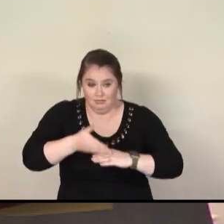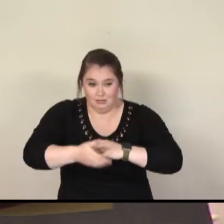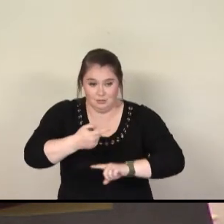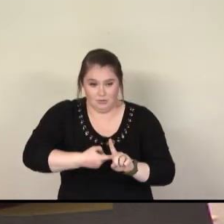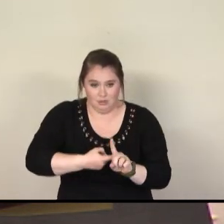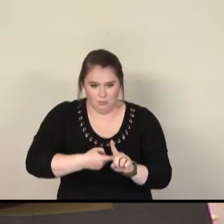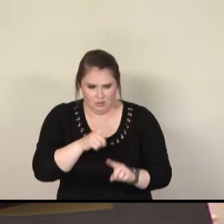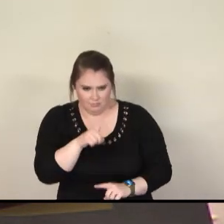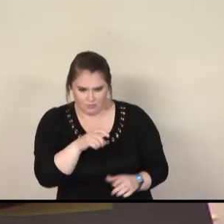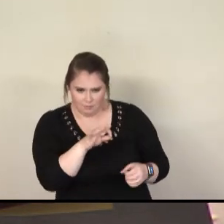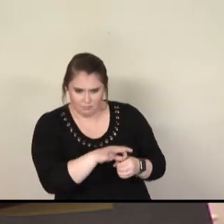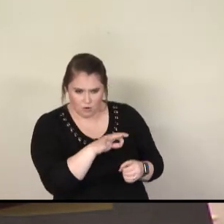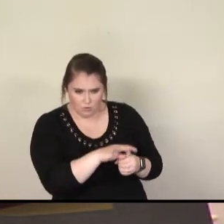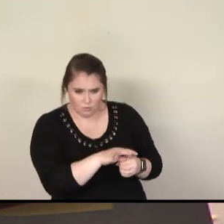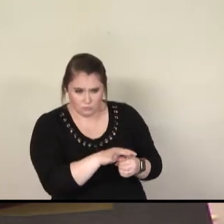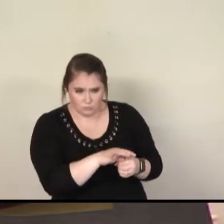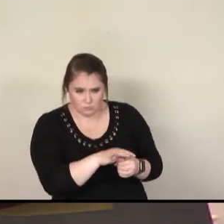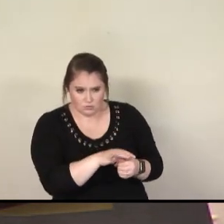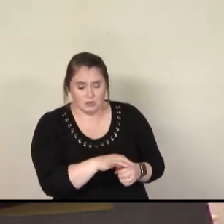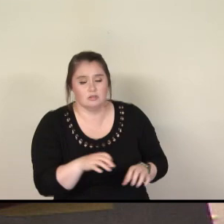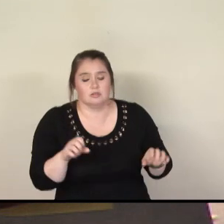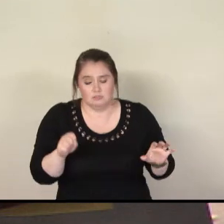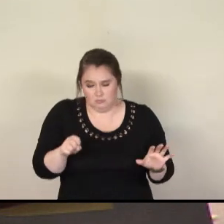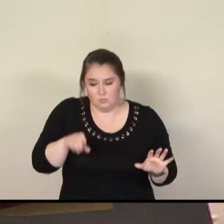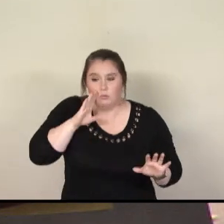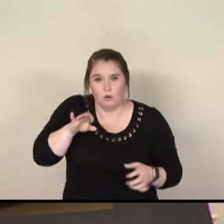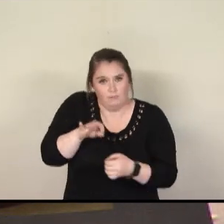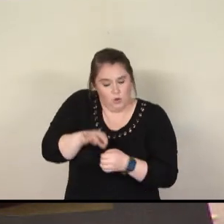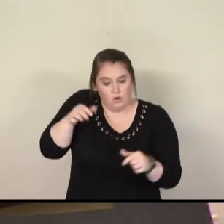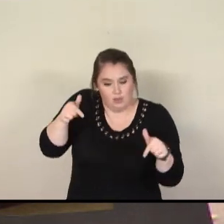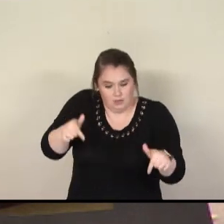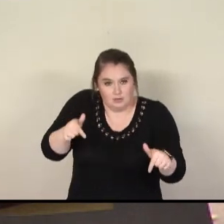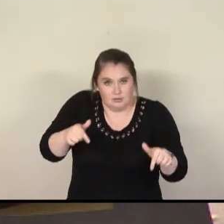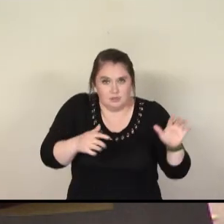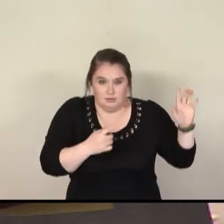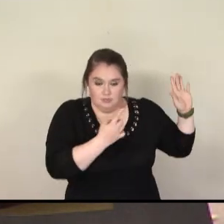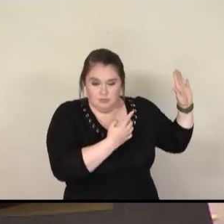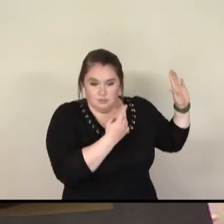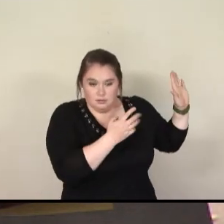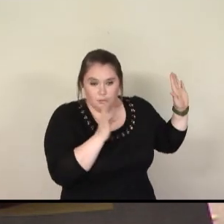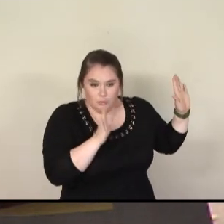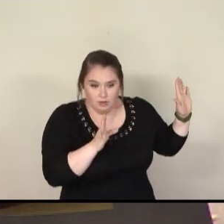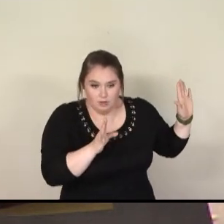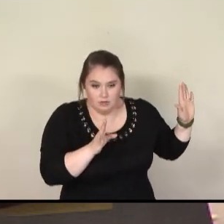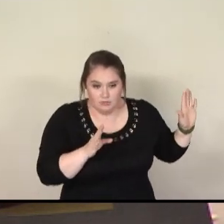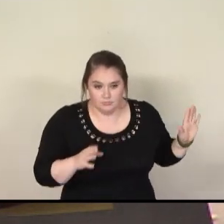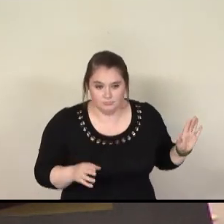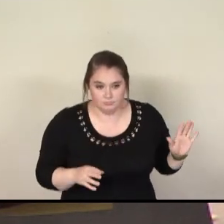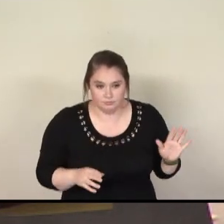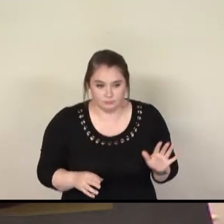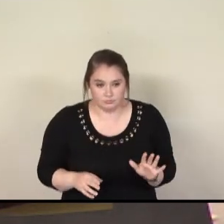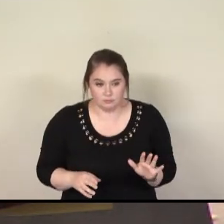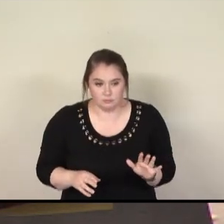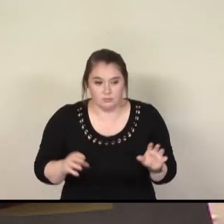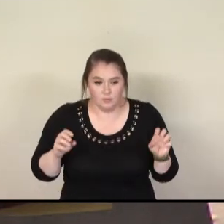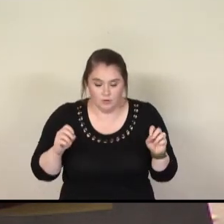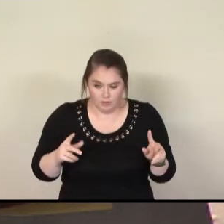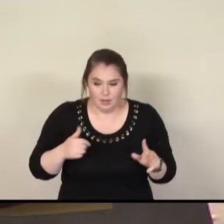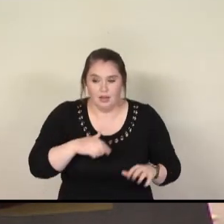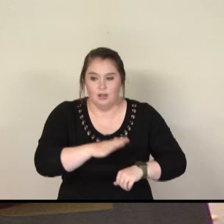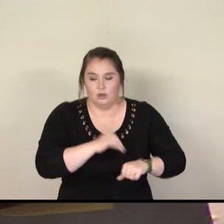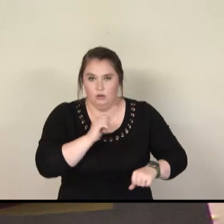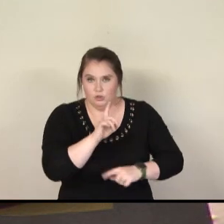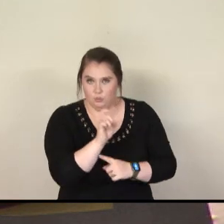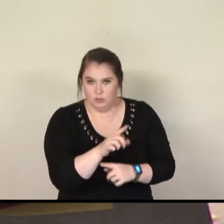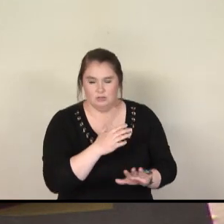Don't we have to vote on the Call call for to the question? vote. We're You gonna, gotta we're call gonna for the vote question. on this, yes. to- No, Question. you're called the question. You called, Okay, call the question, yes,